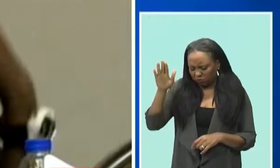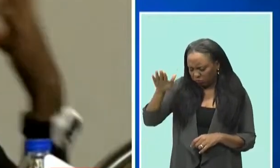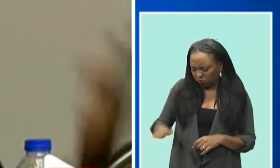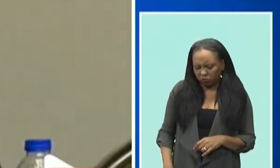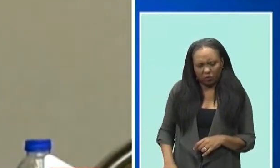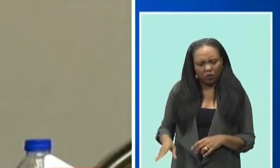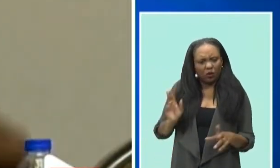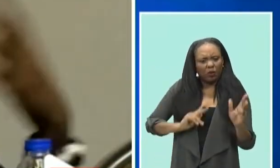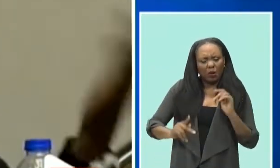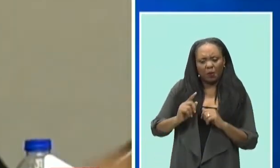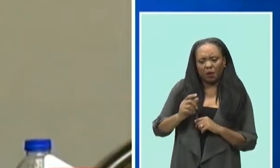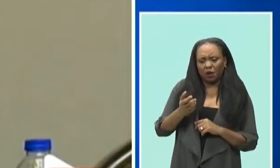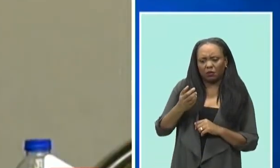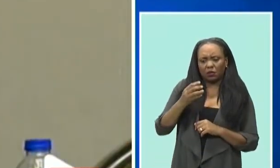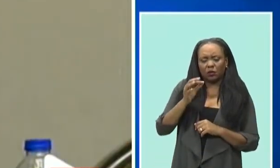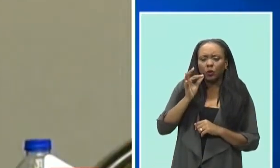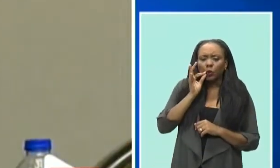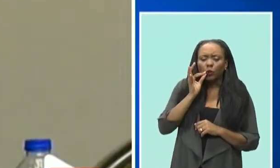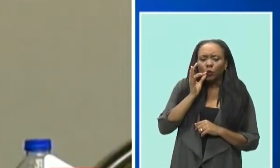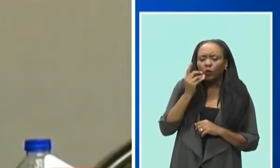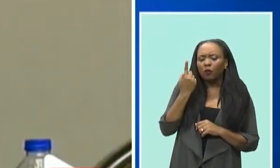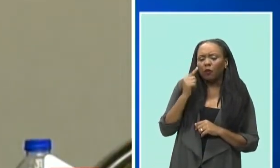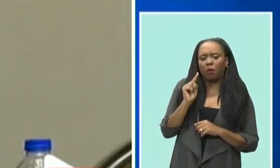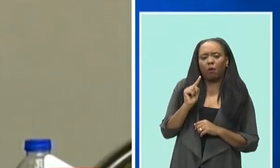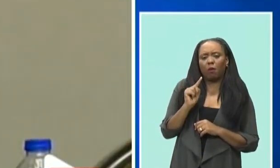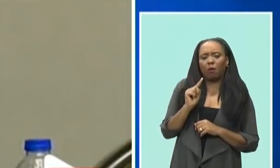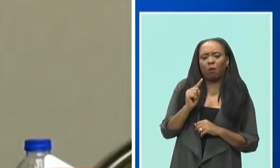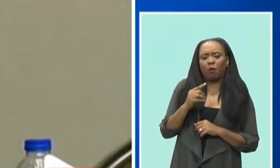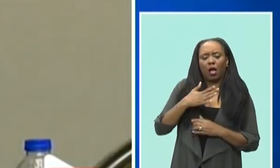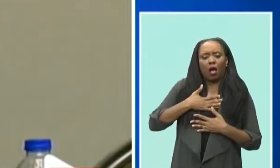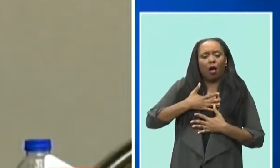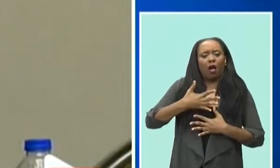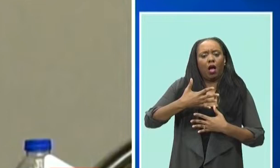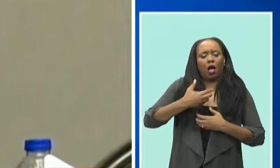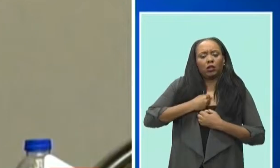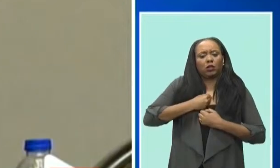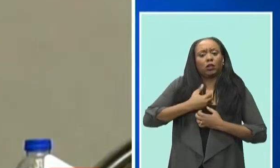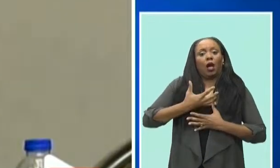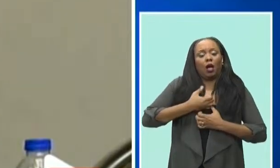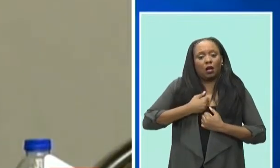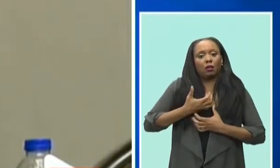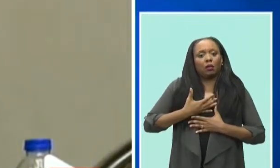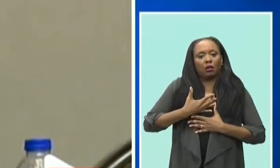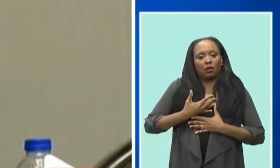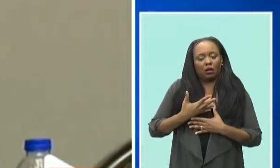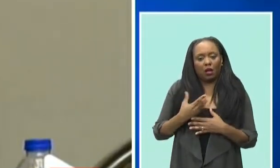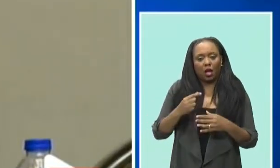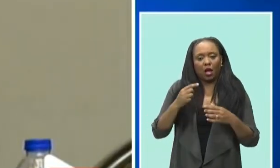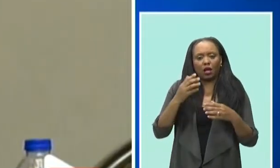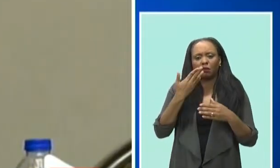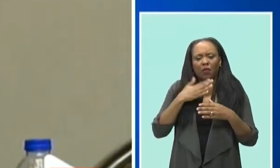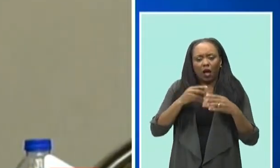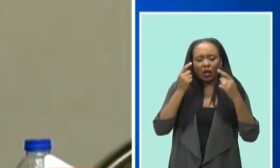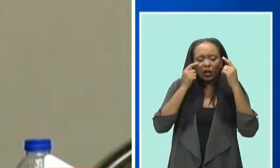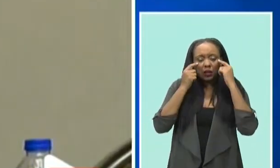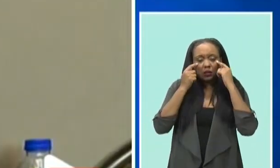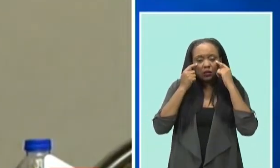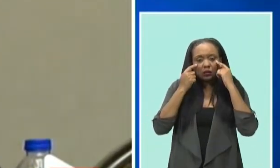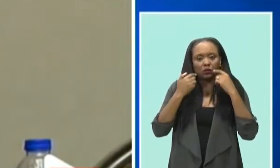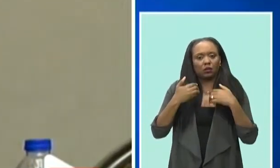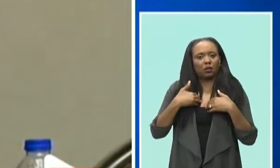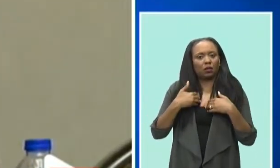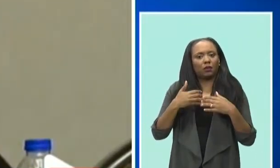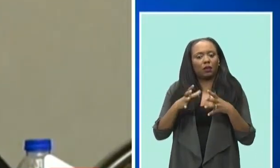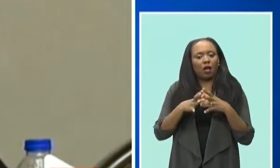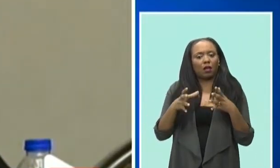and glaucoma and all those things, you know, that the cannabis is good for it. And, you know, it has been borne out, right? You have medicines coming